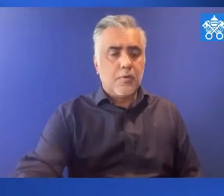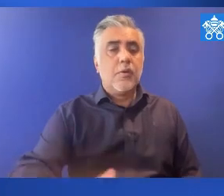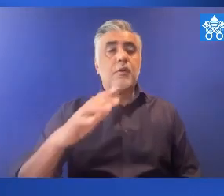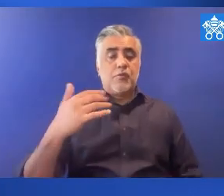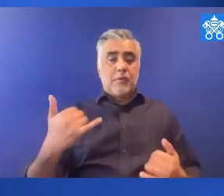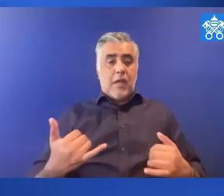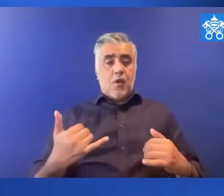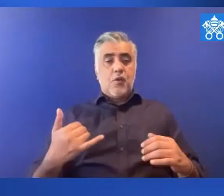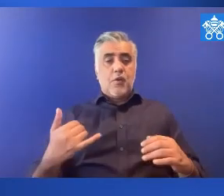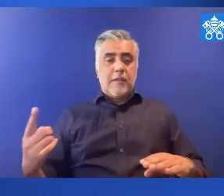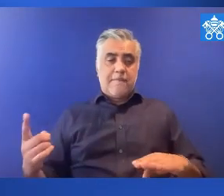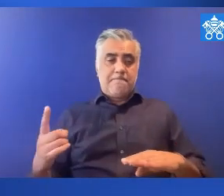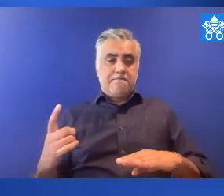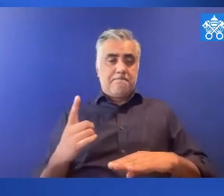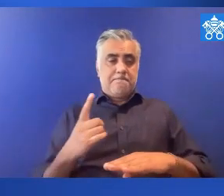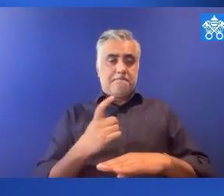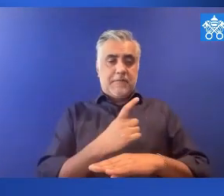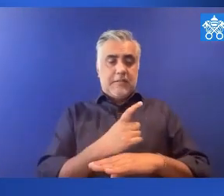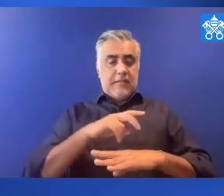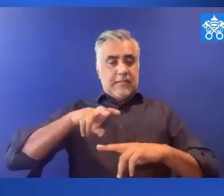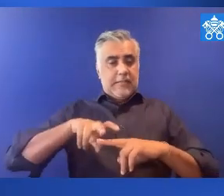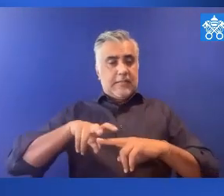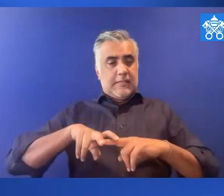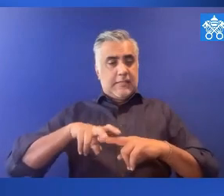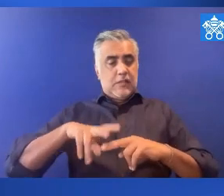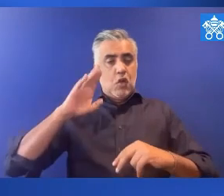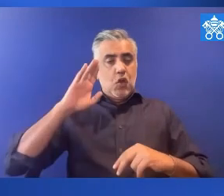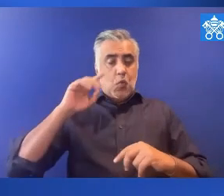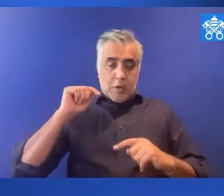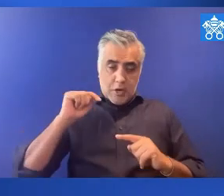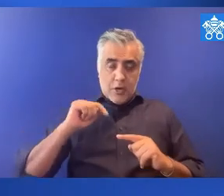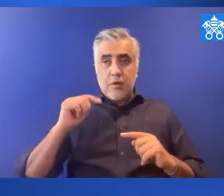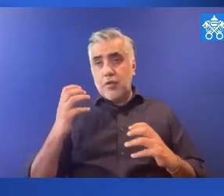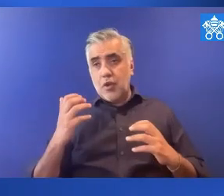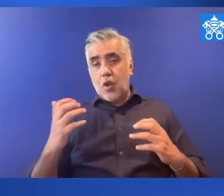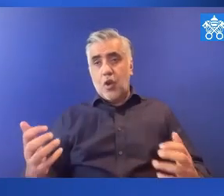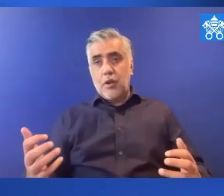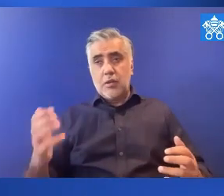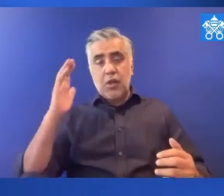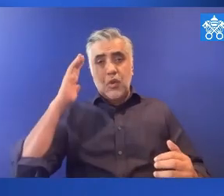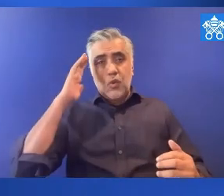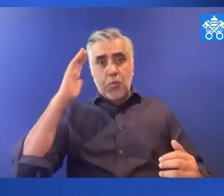Applause to the Holy Father as he approaches the seat on the stage where the